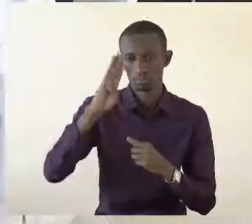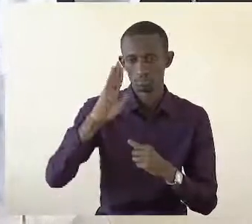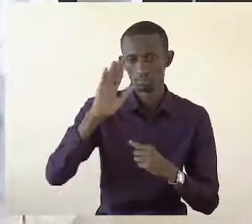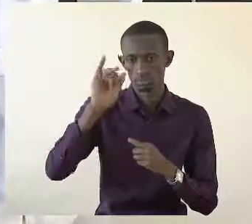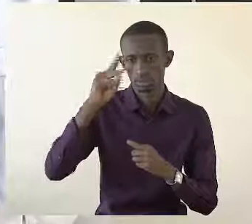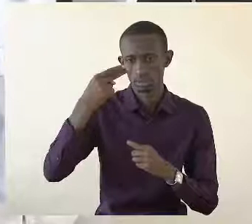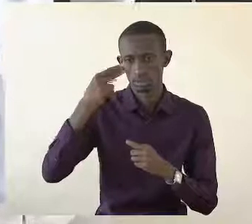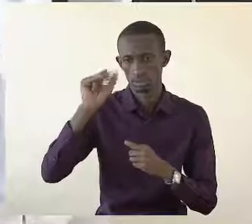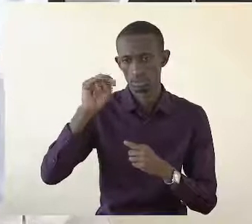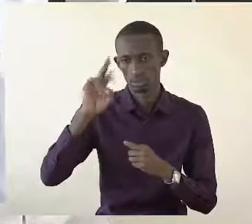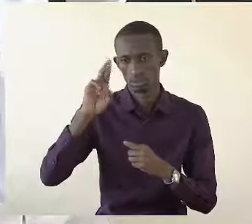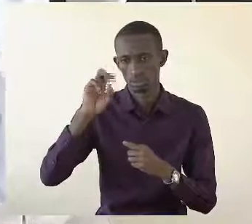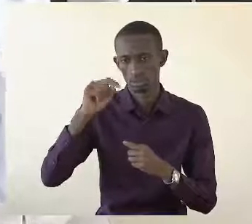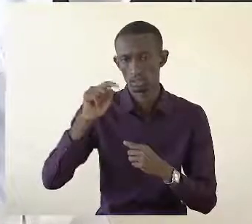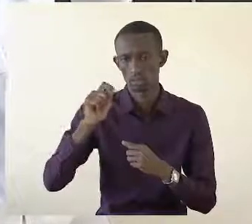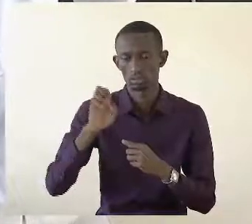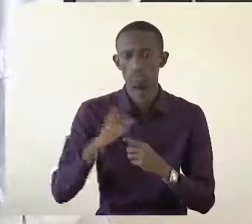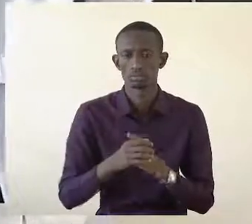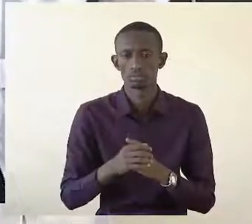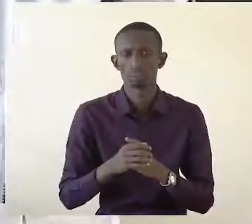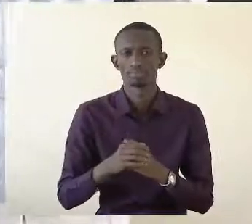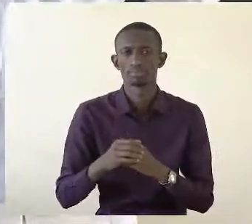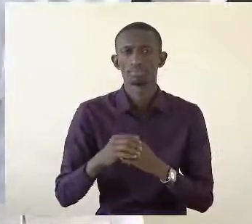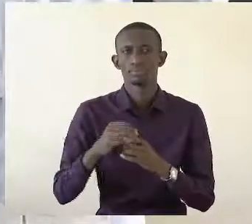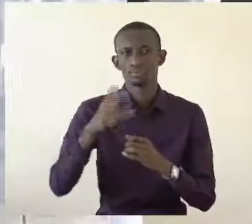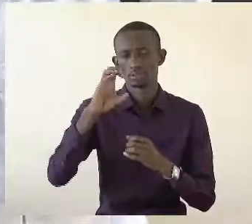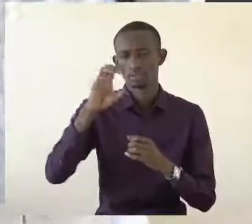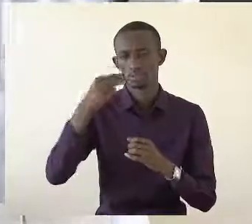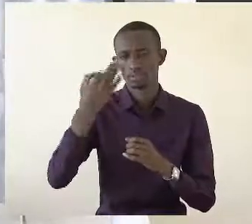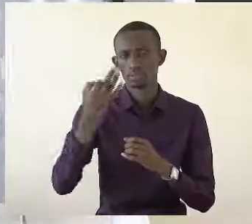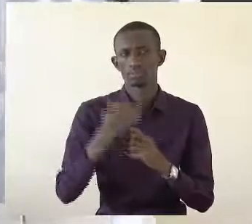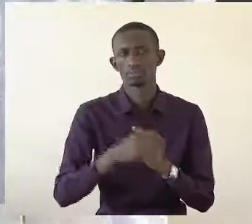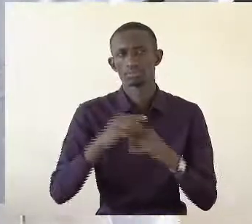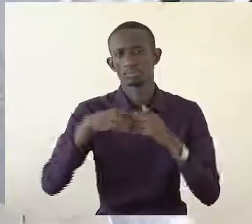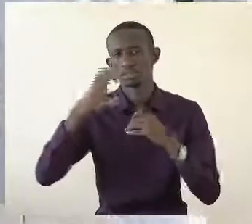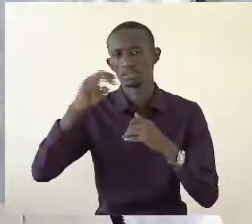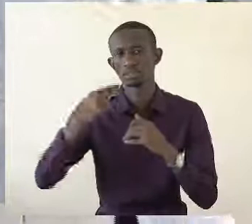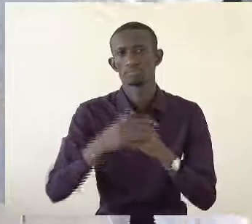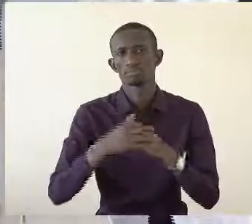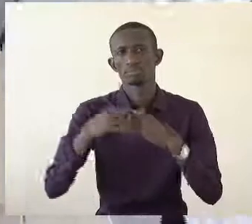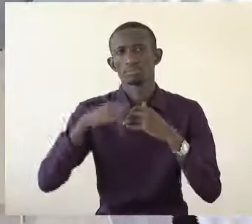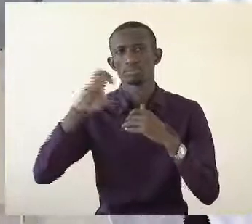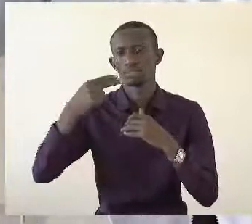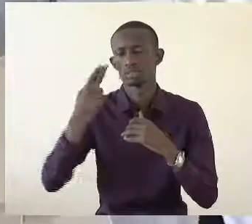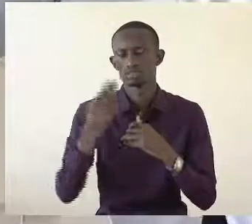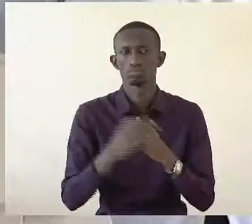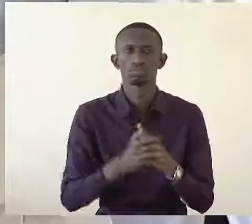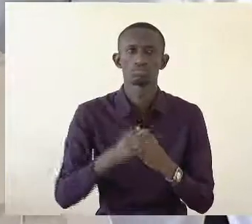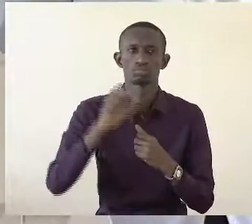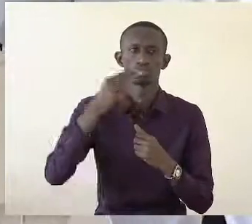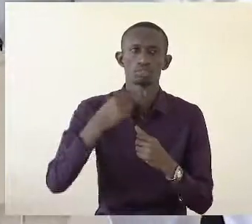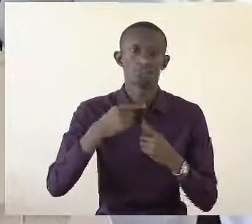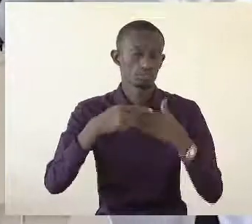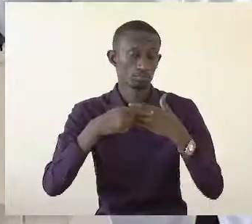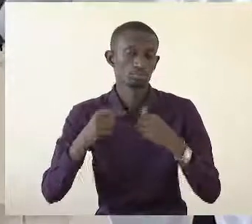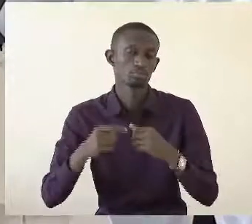CH2, OH, and CH3, if we remove H2O, we produce